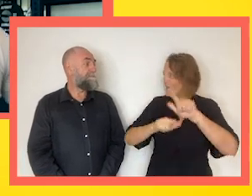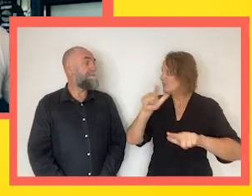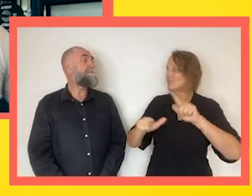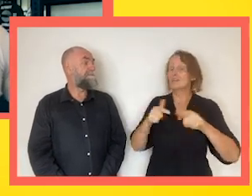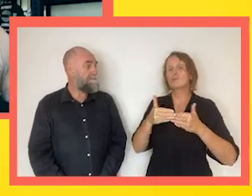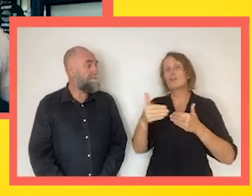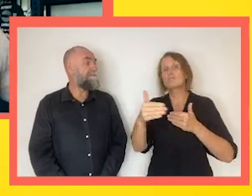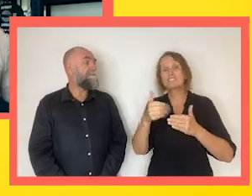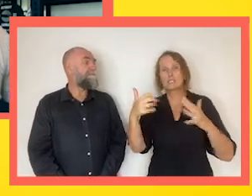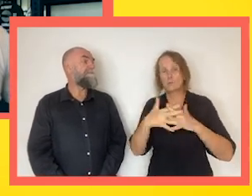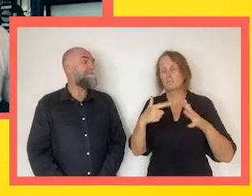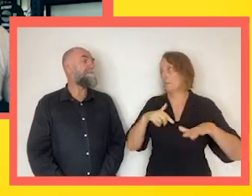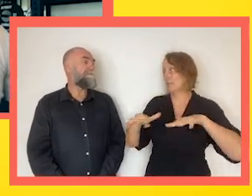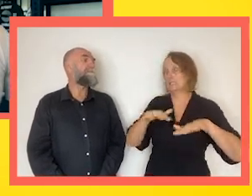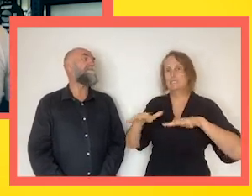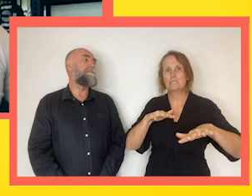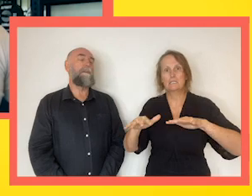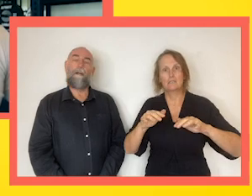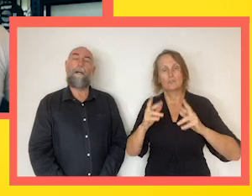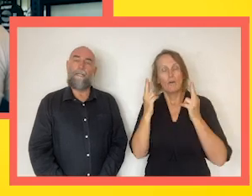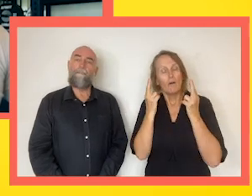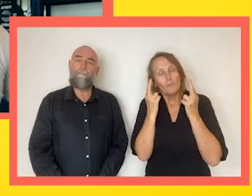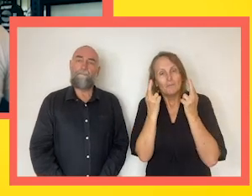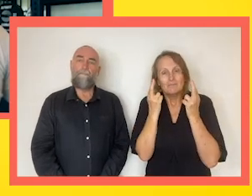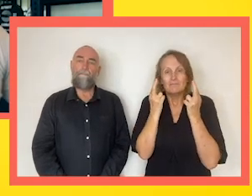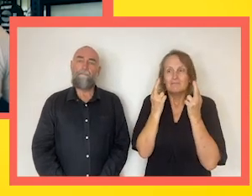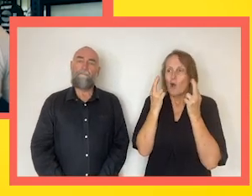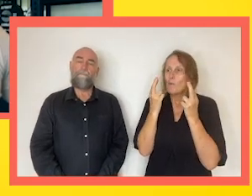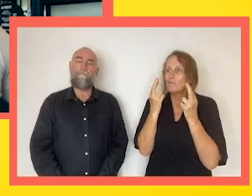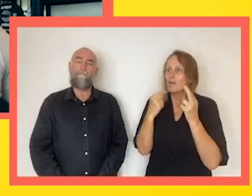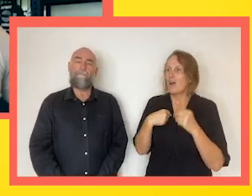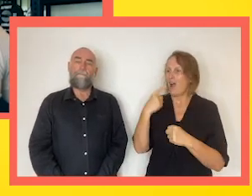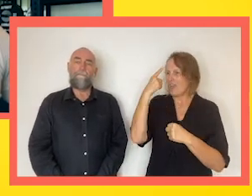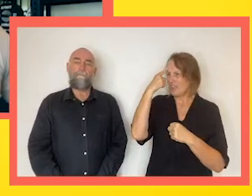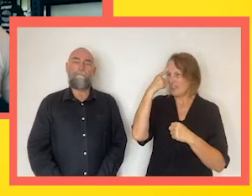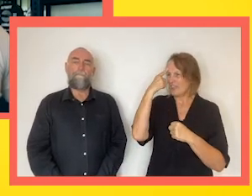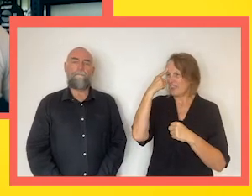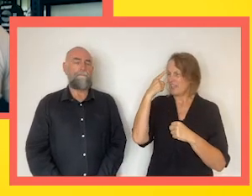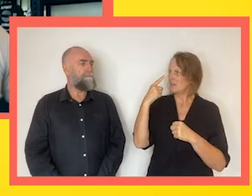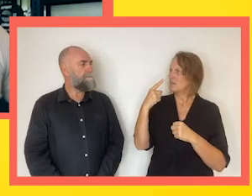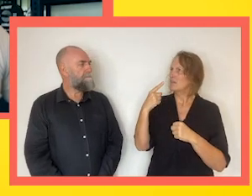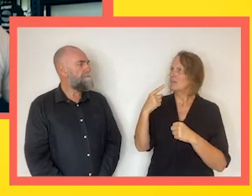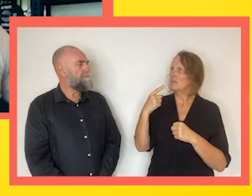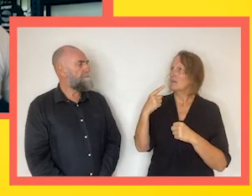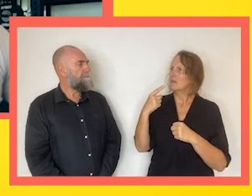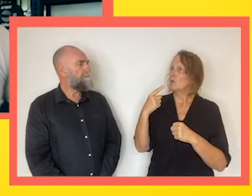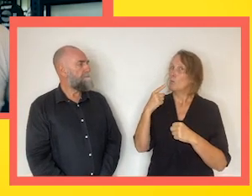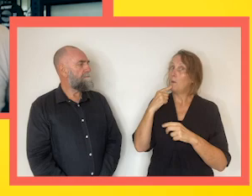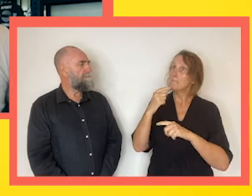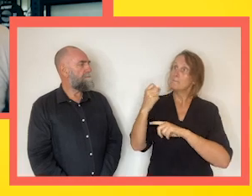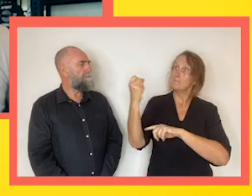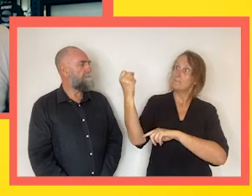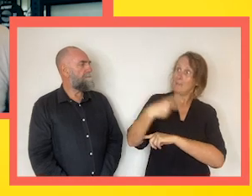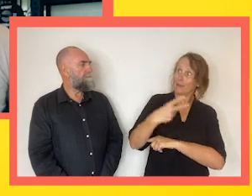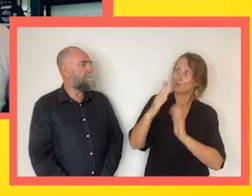coming up in the next 6 weeks. So hopefully, I will be. I think I'm on the pod the week after we come